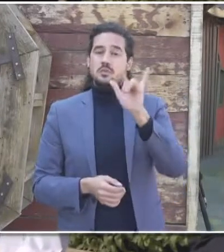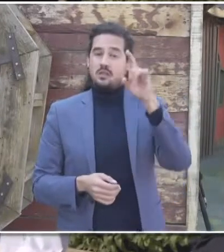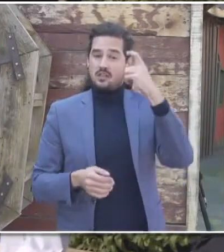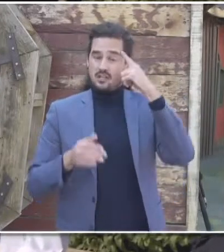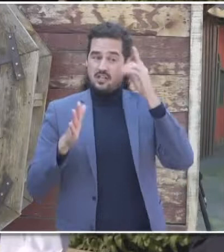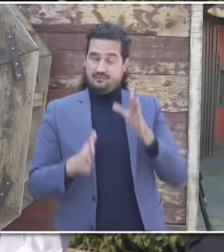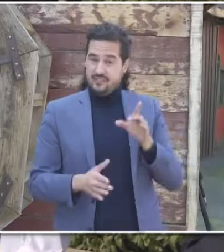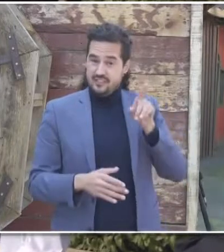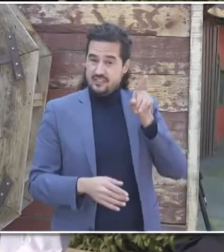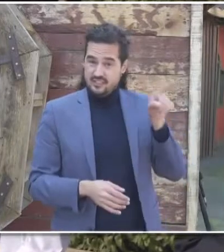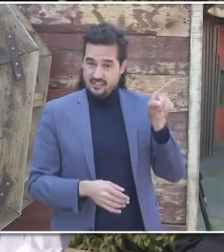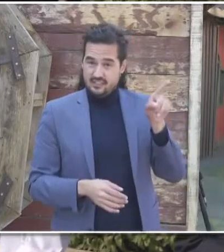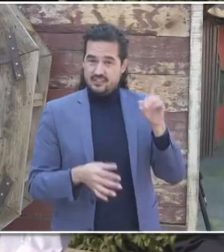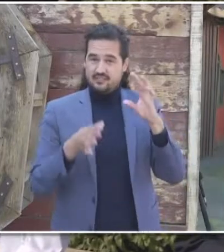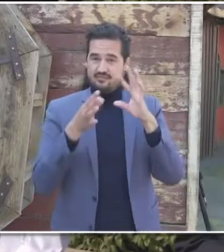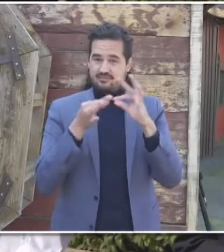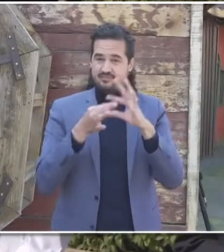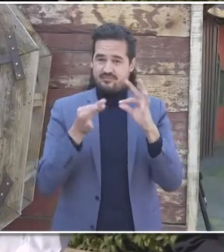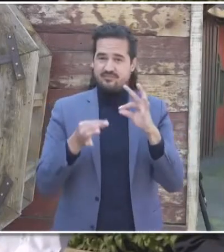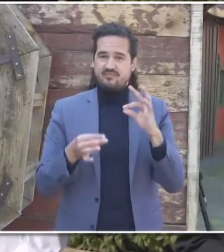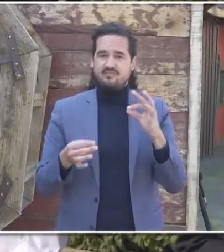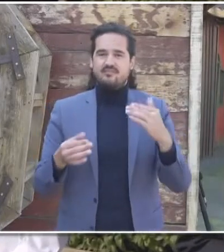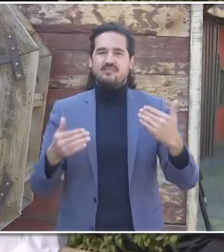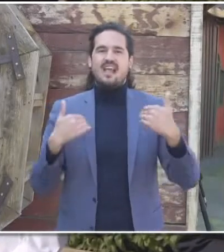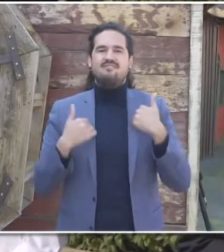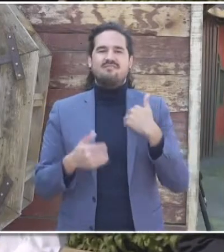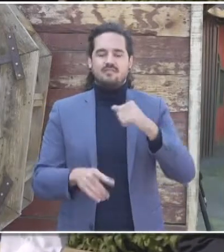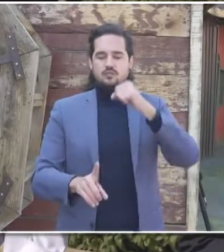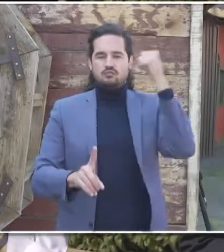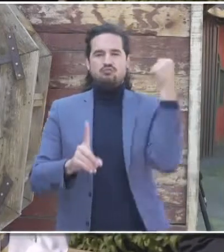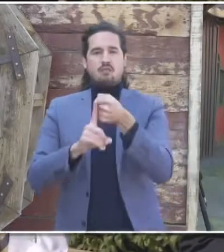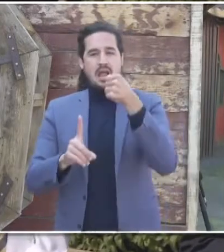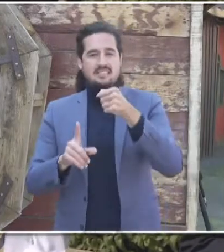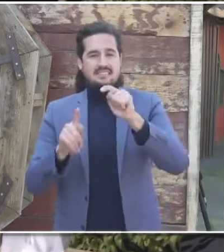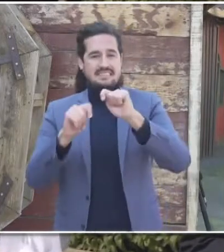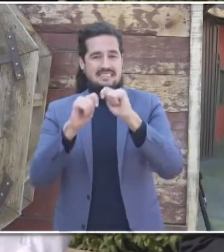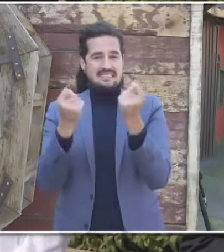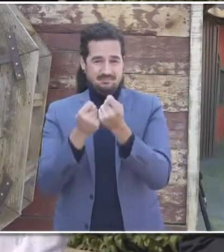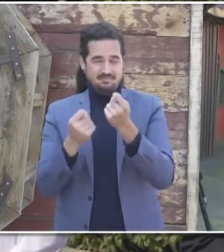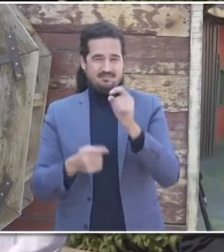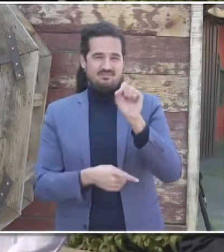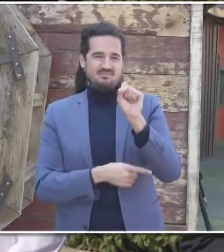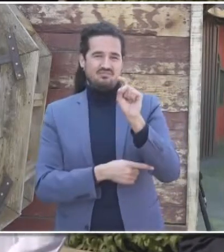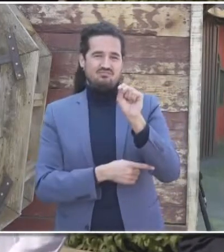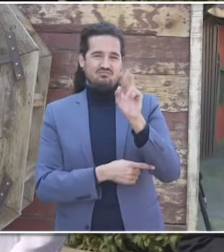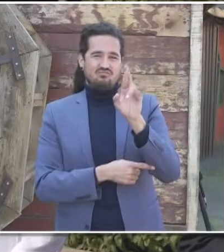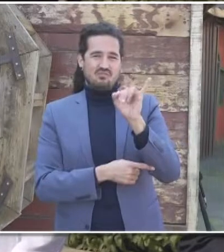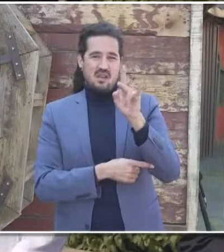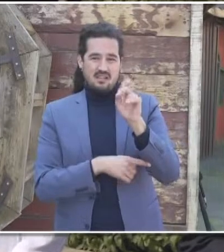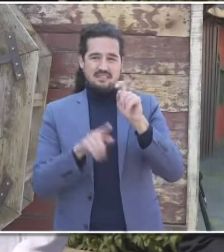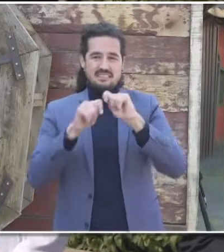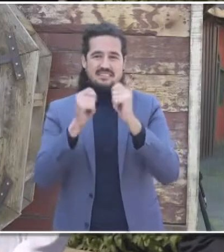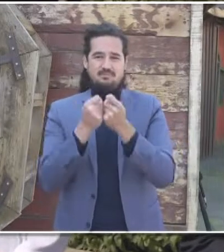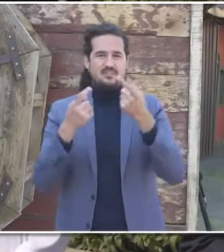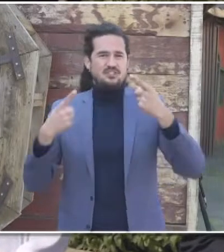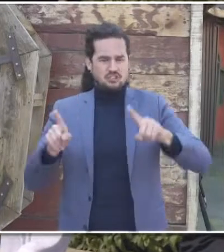allocated a strike team for the Central Valley to make sure that we were having our resources during the surge that we had this